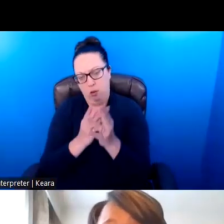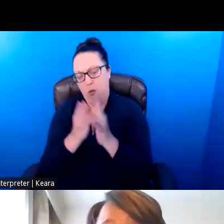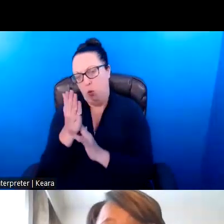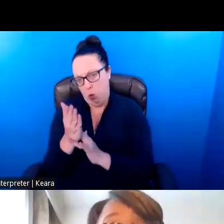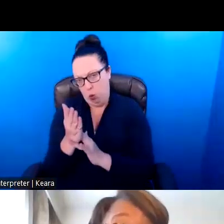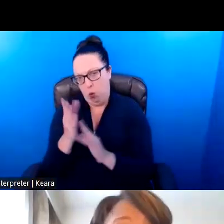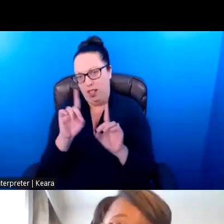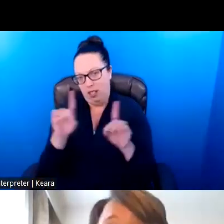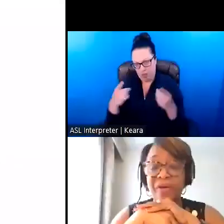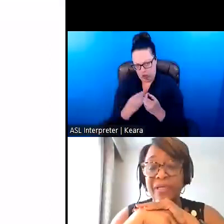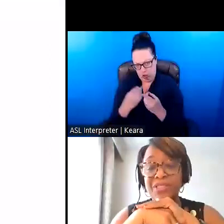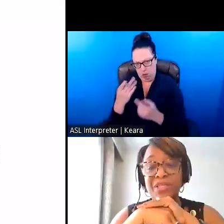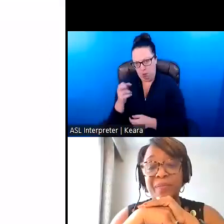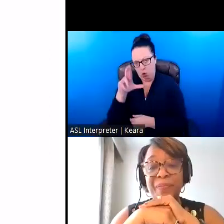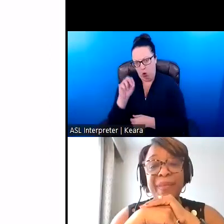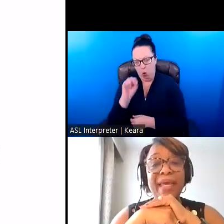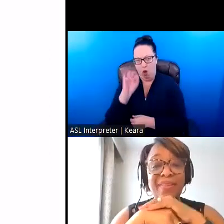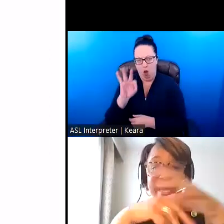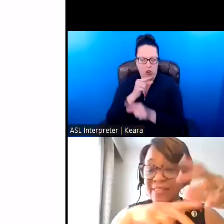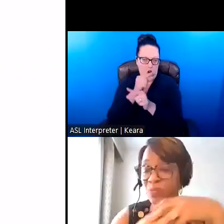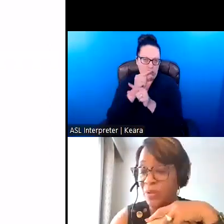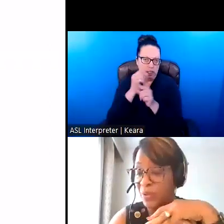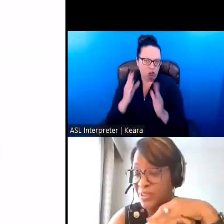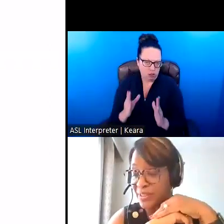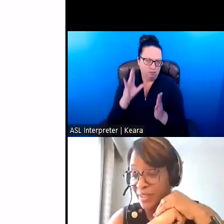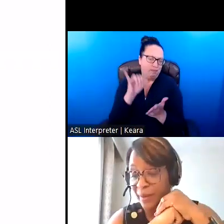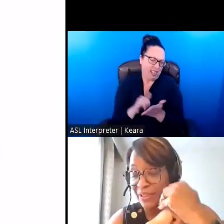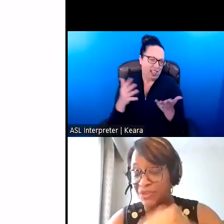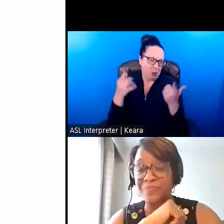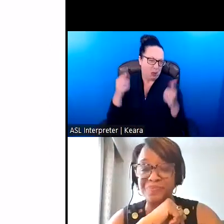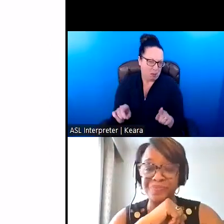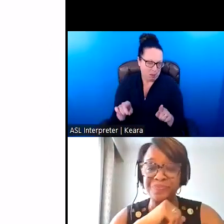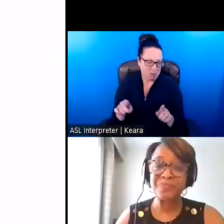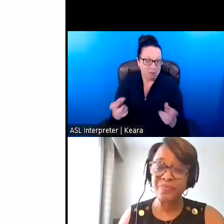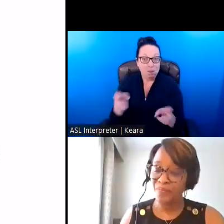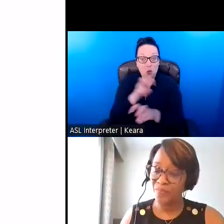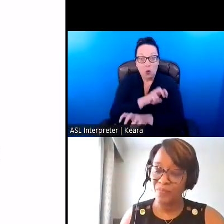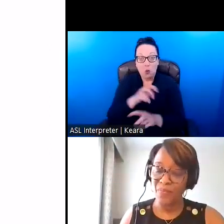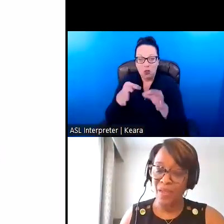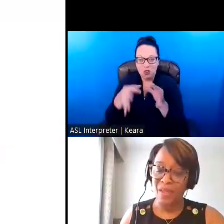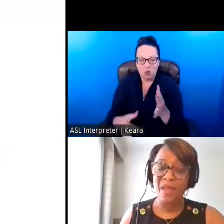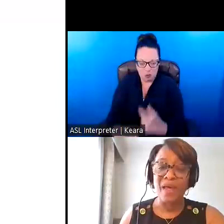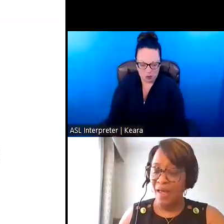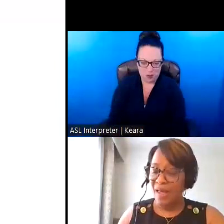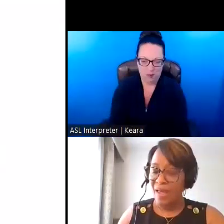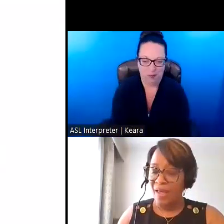division, the Bureau of Guardianship. And that's what was accomplished.